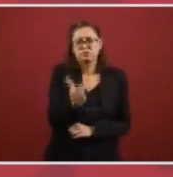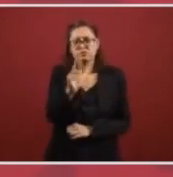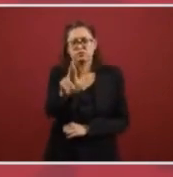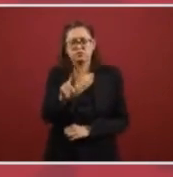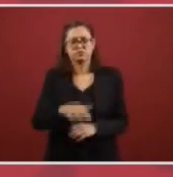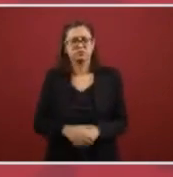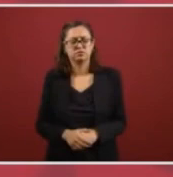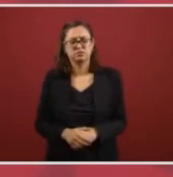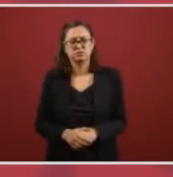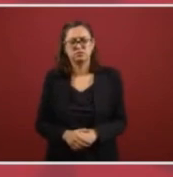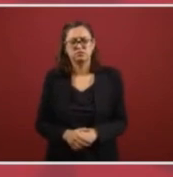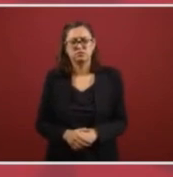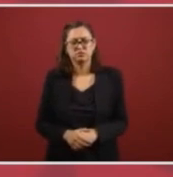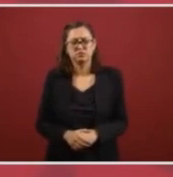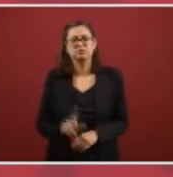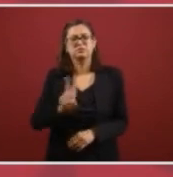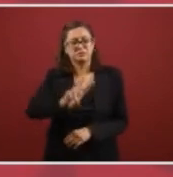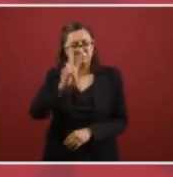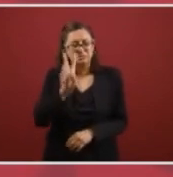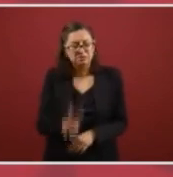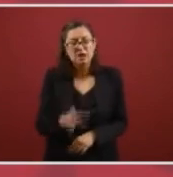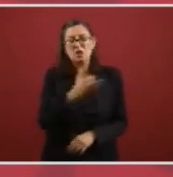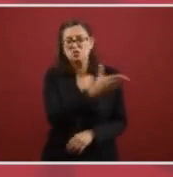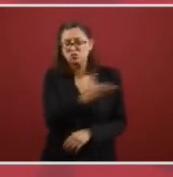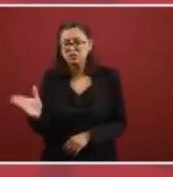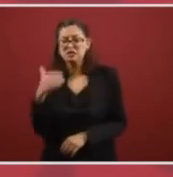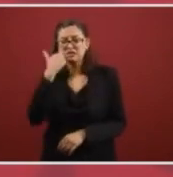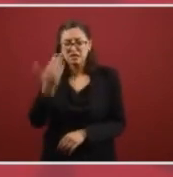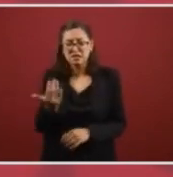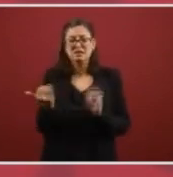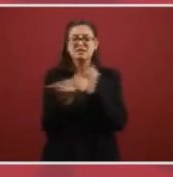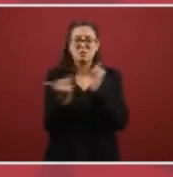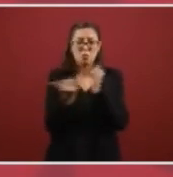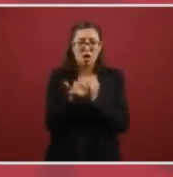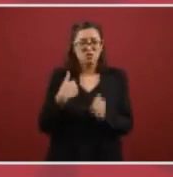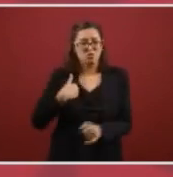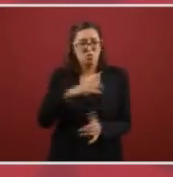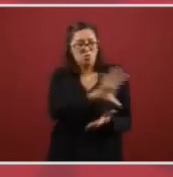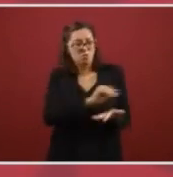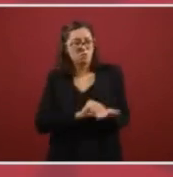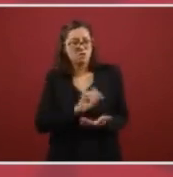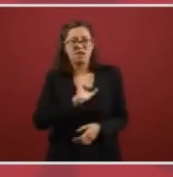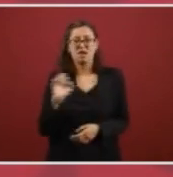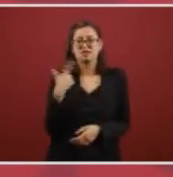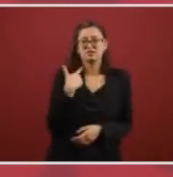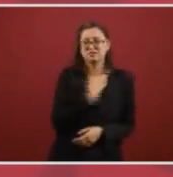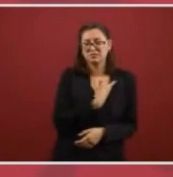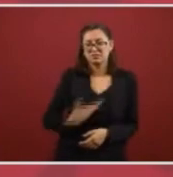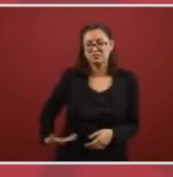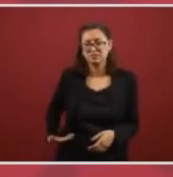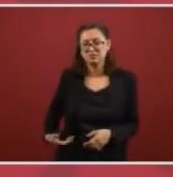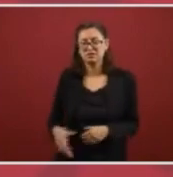or to the Attorney General. Or would you like things to be like they were before?